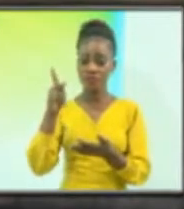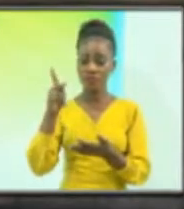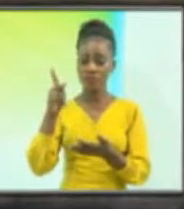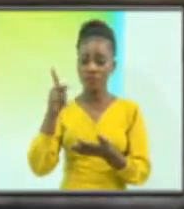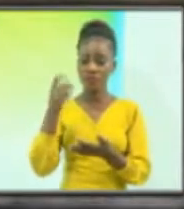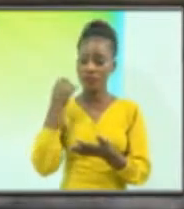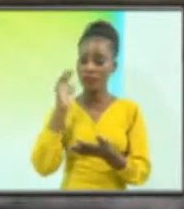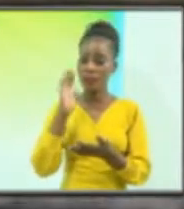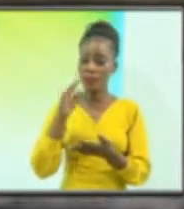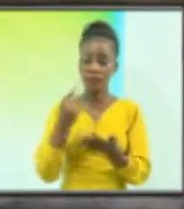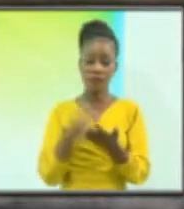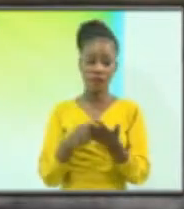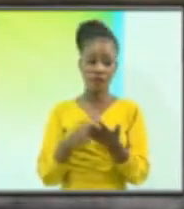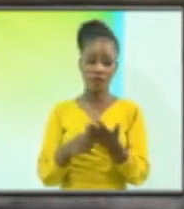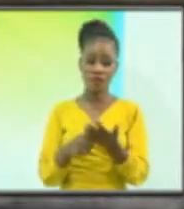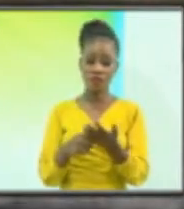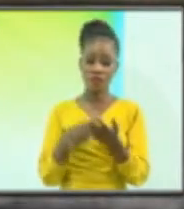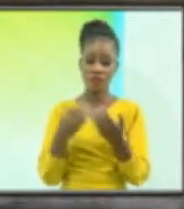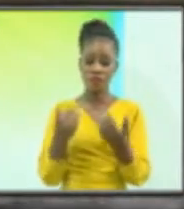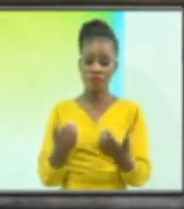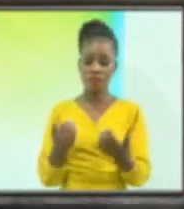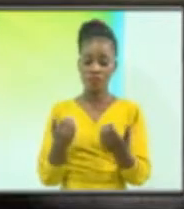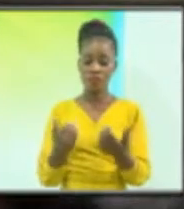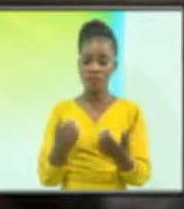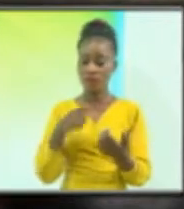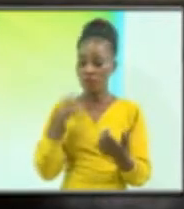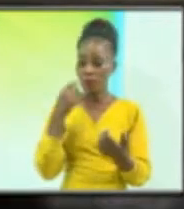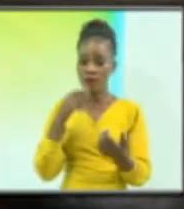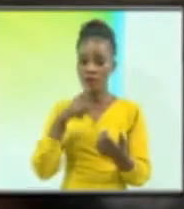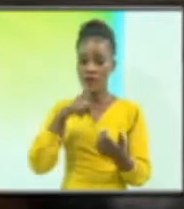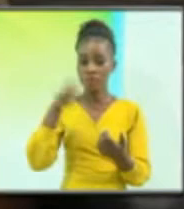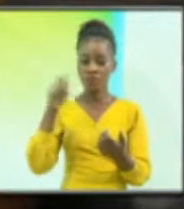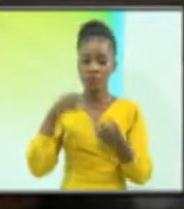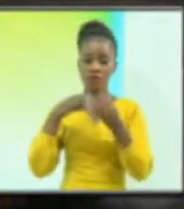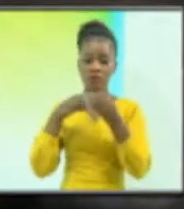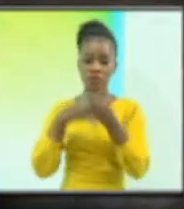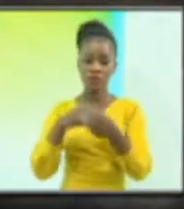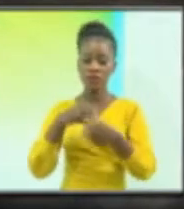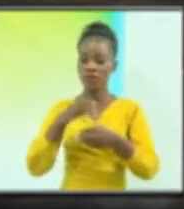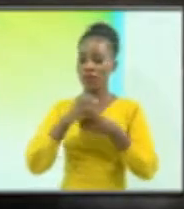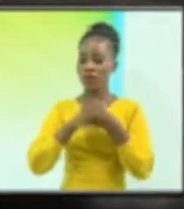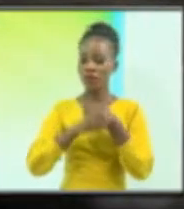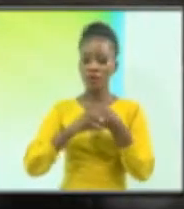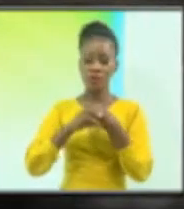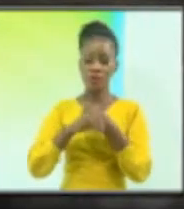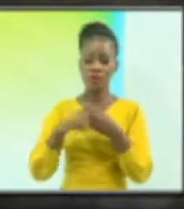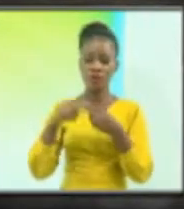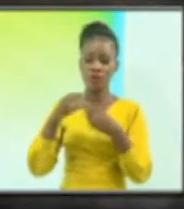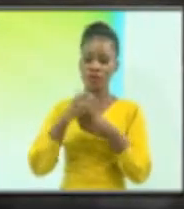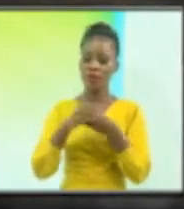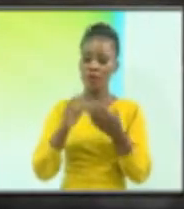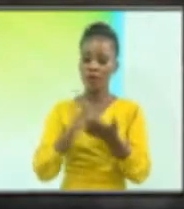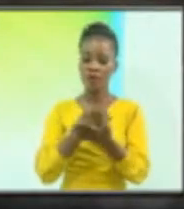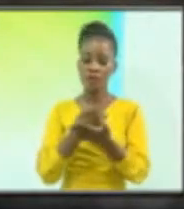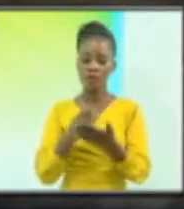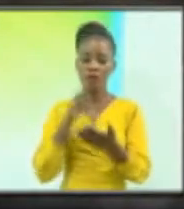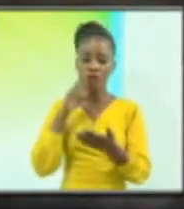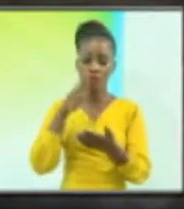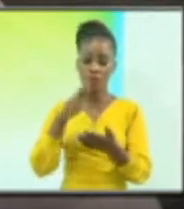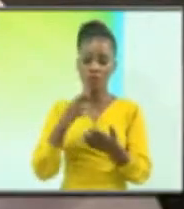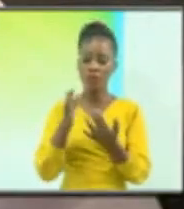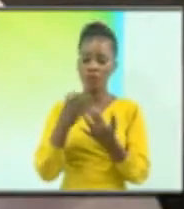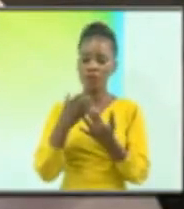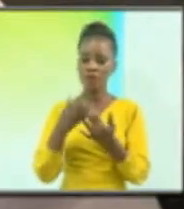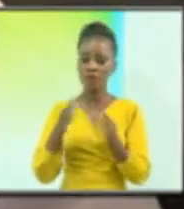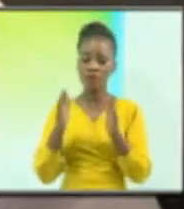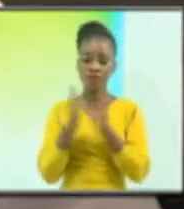to Ugandans who are traveling to countries sharing a border with